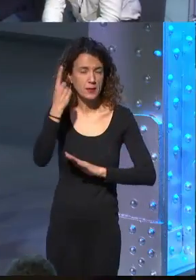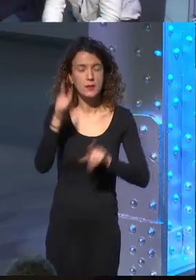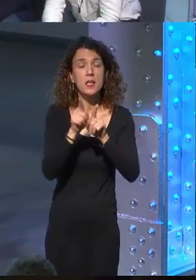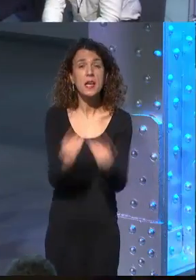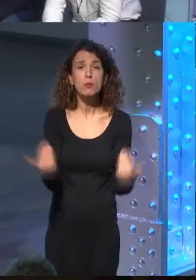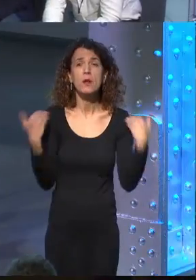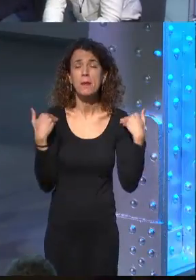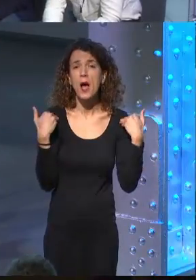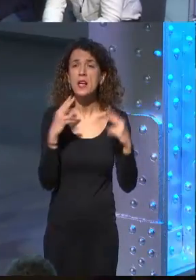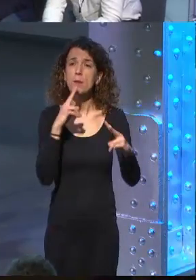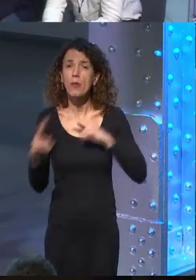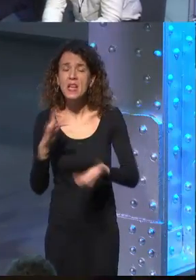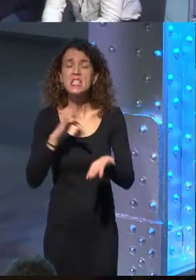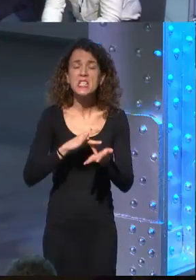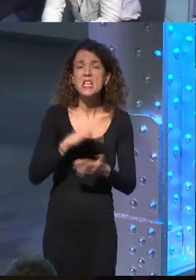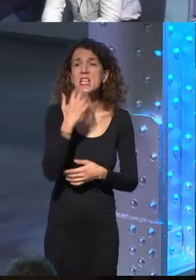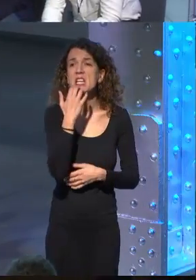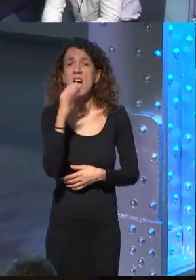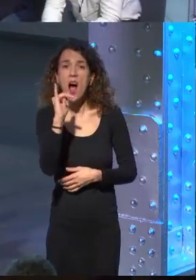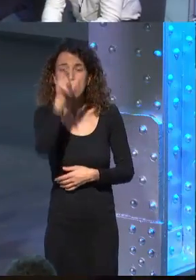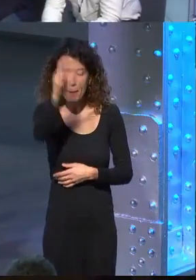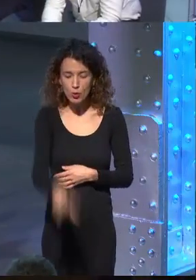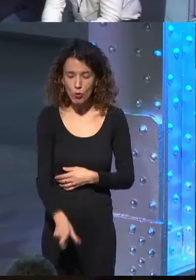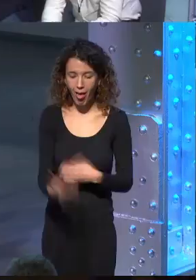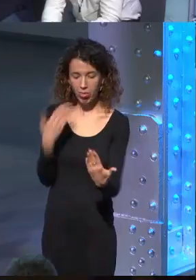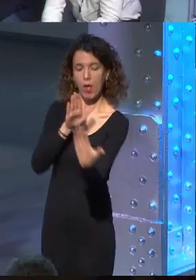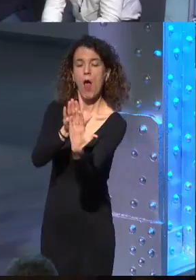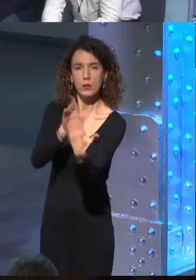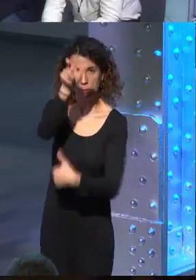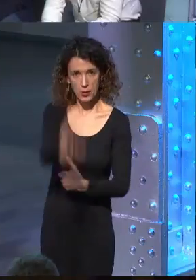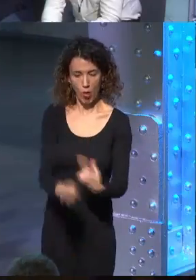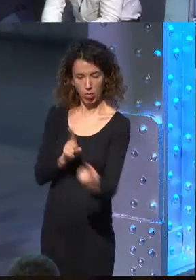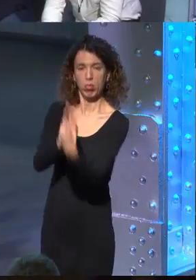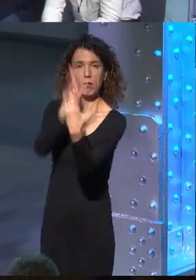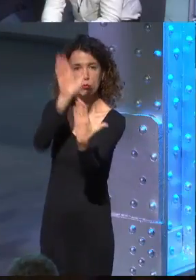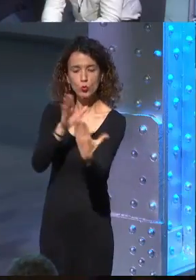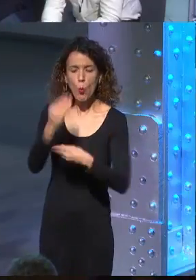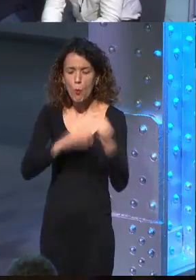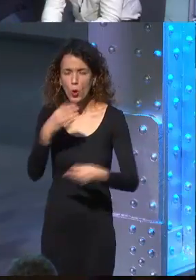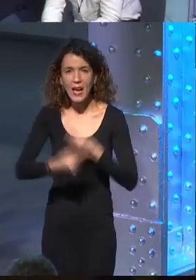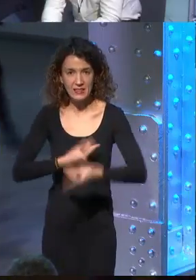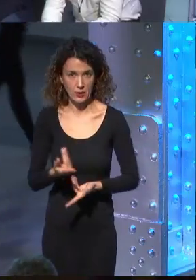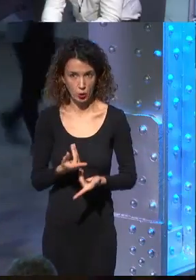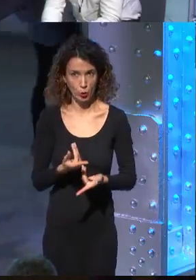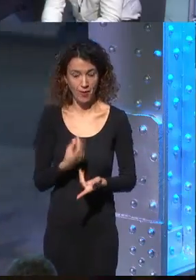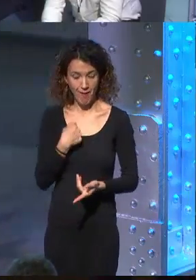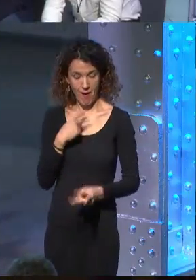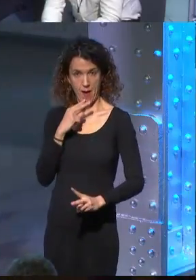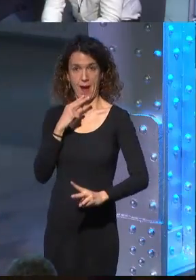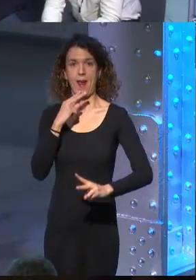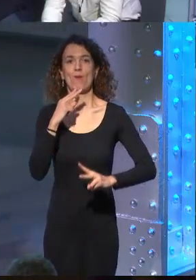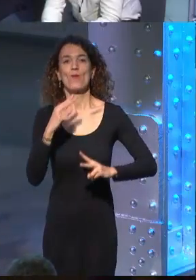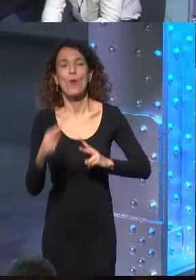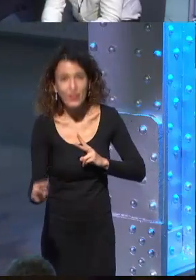about feelings, so to speak. If you had that person in front of you, and this person